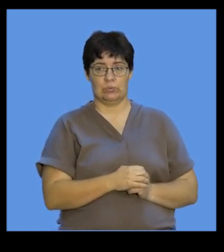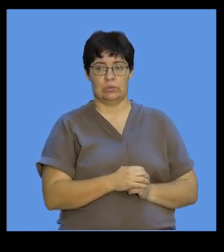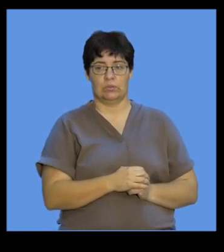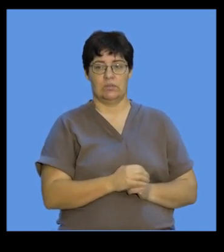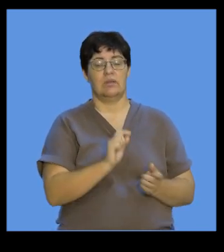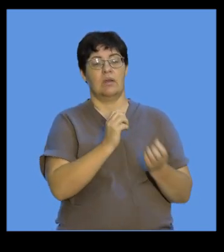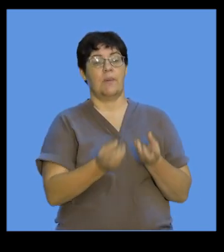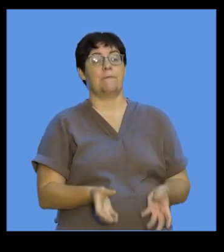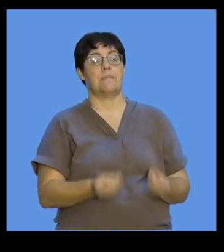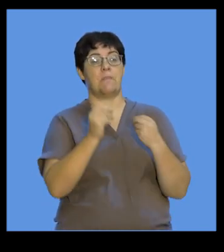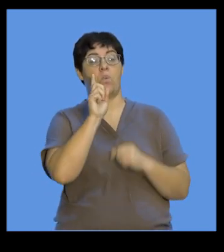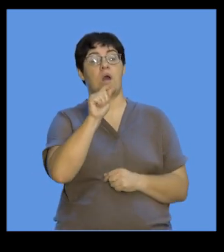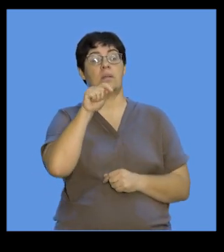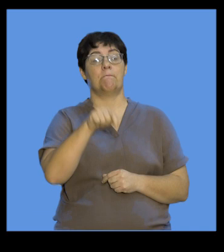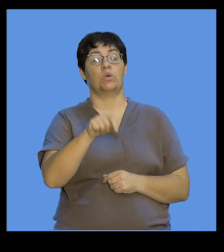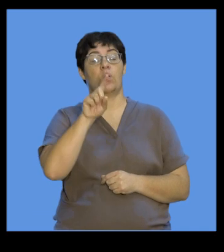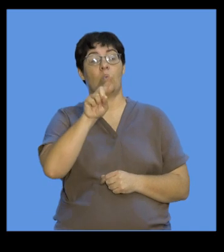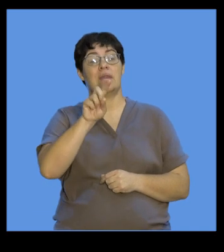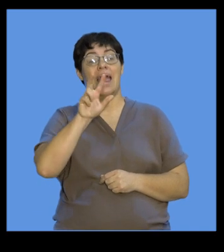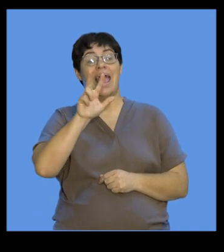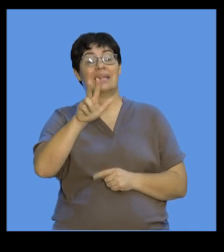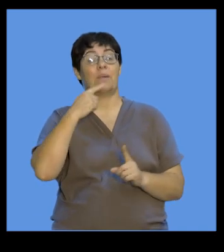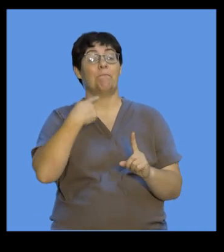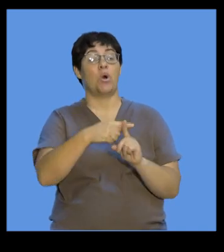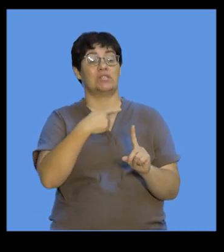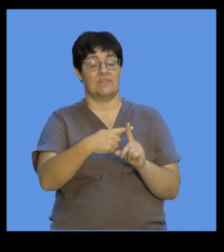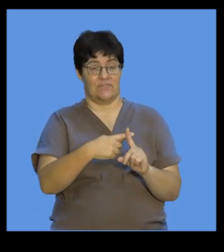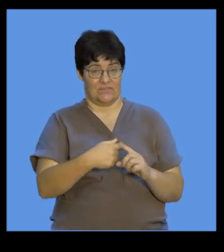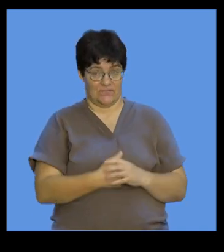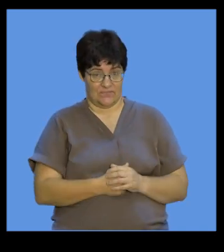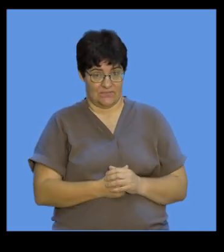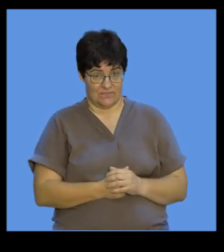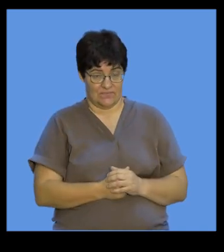and I get 1.18, and it's positive, okay?